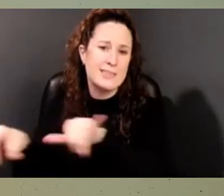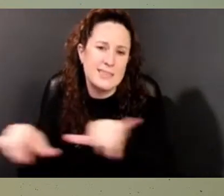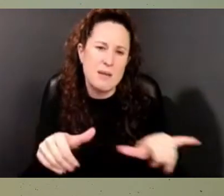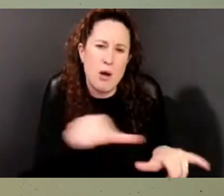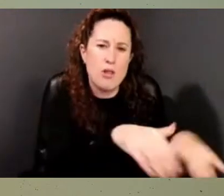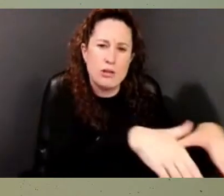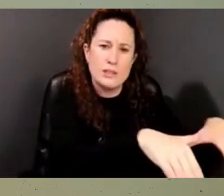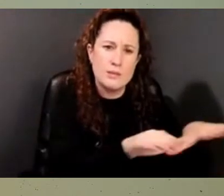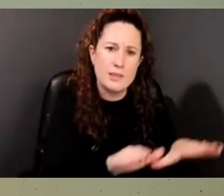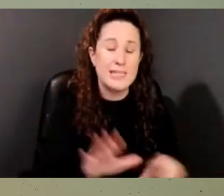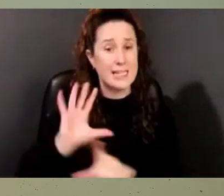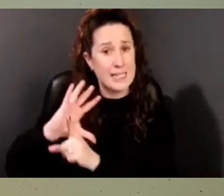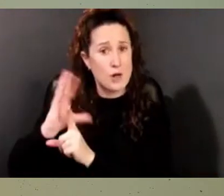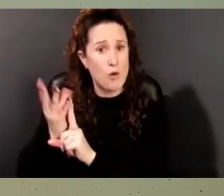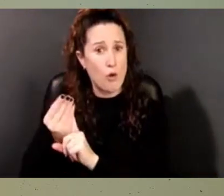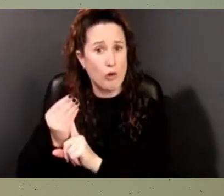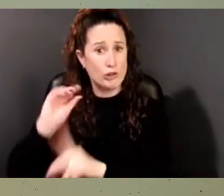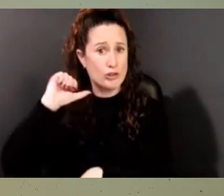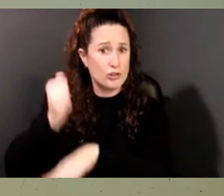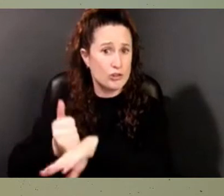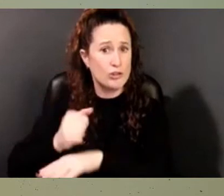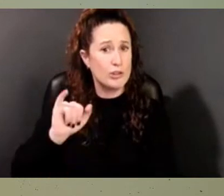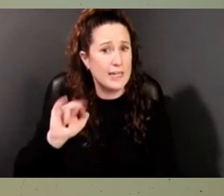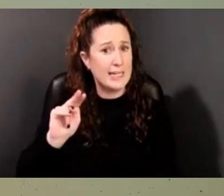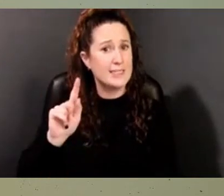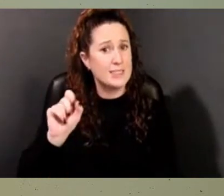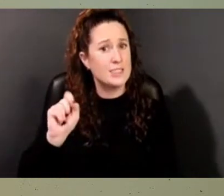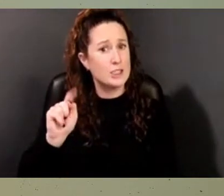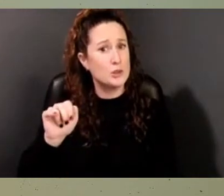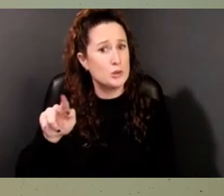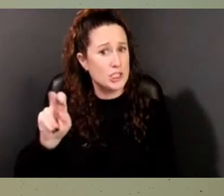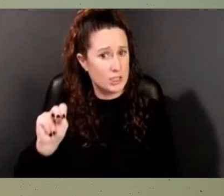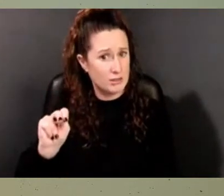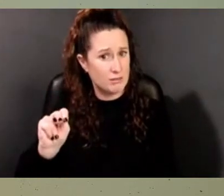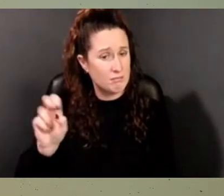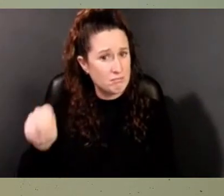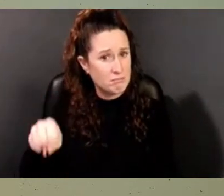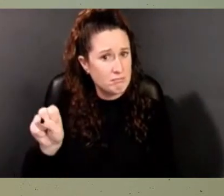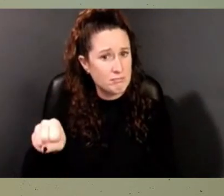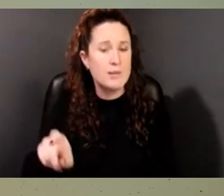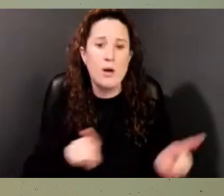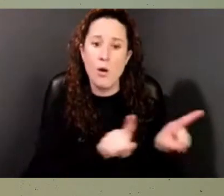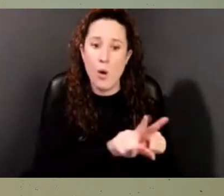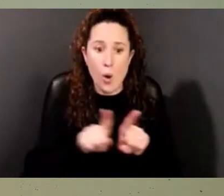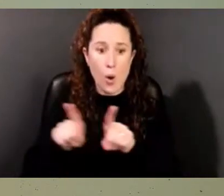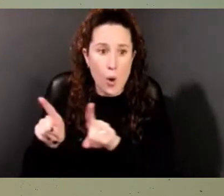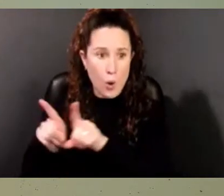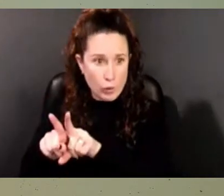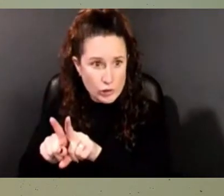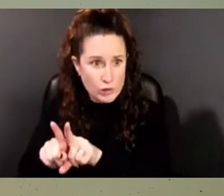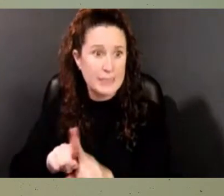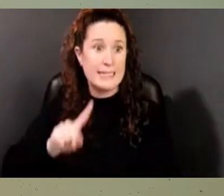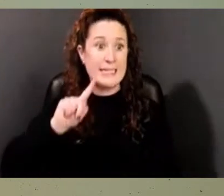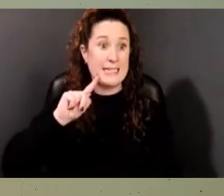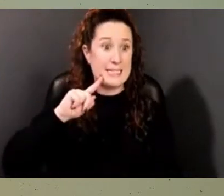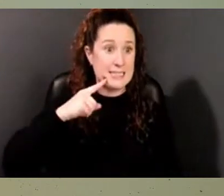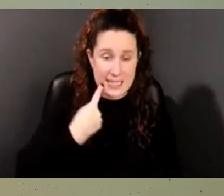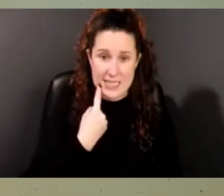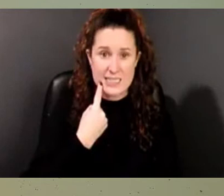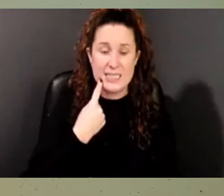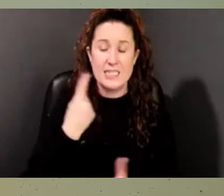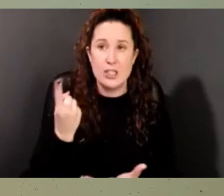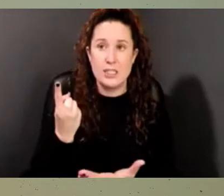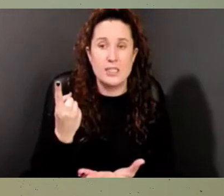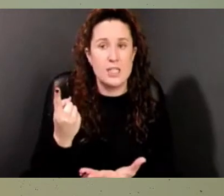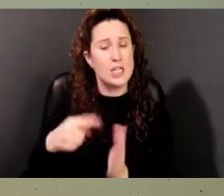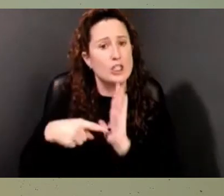cultural institution. And it is also a discursive phase that mirrors the